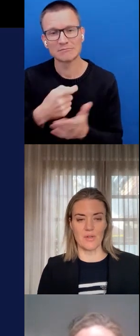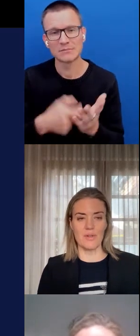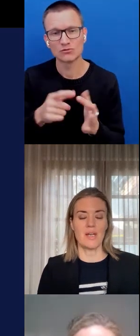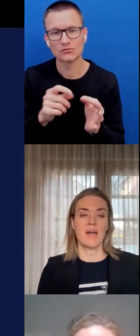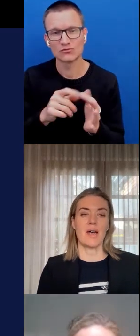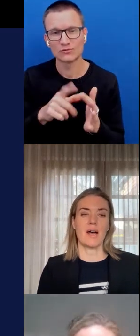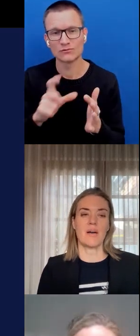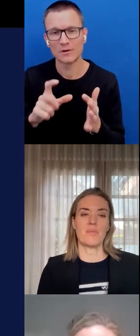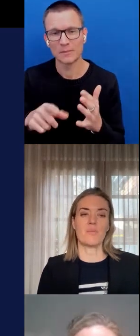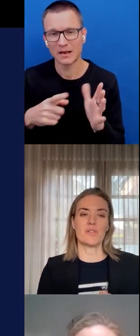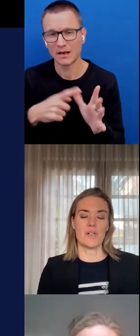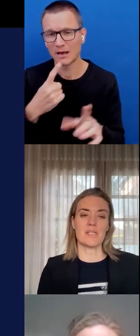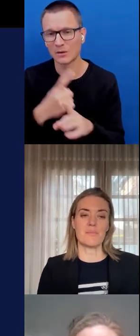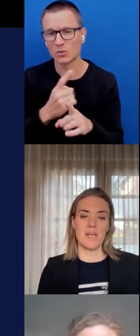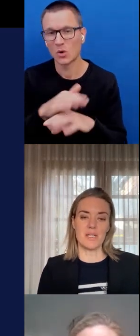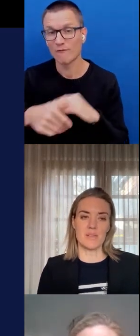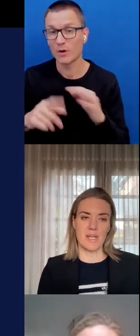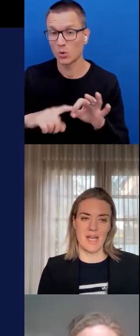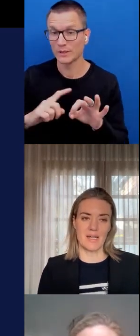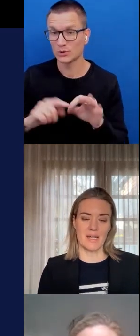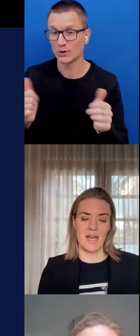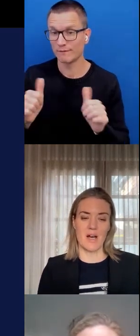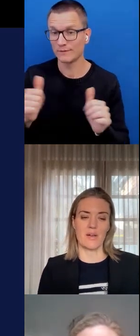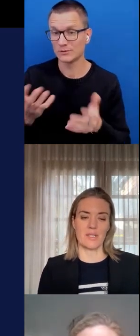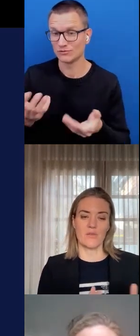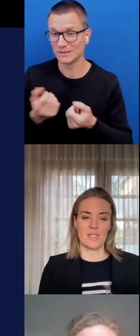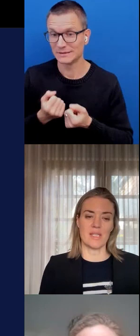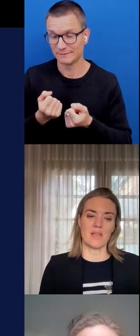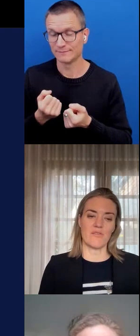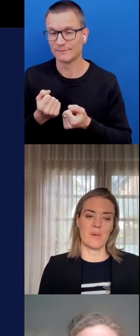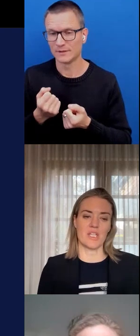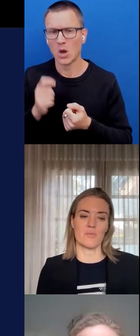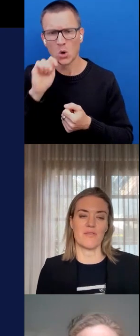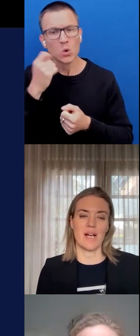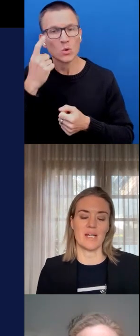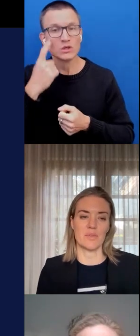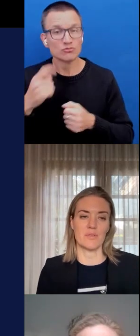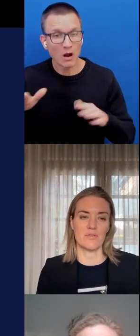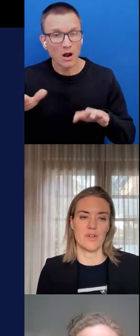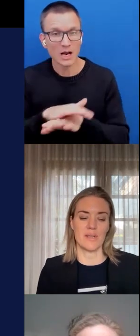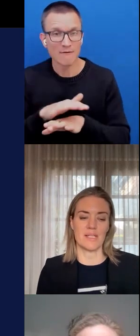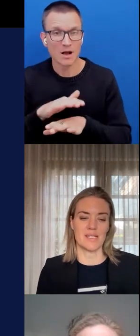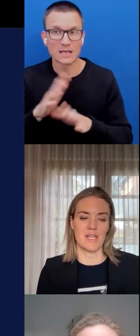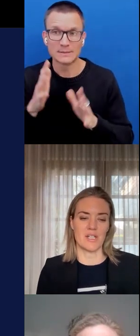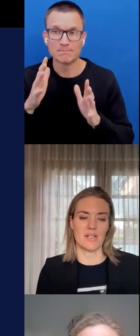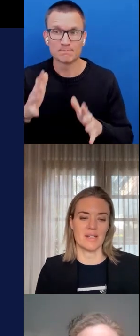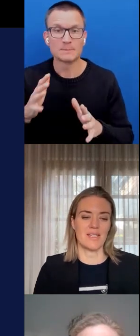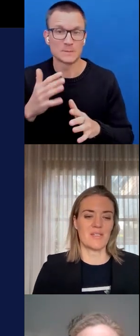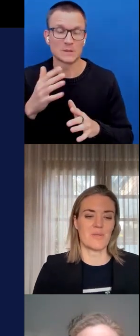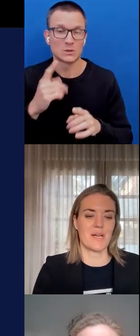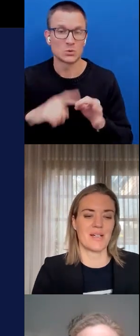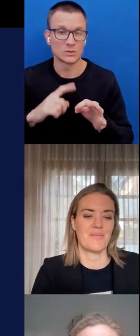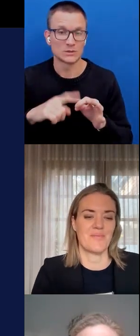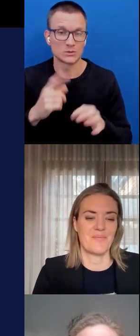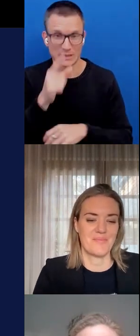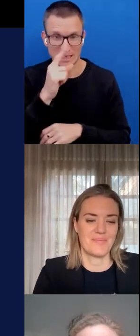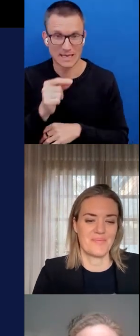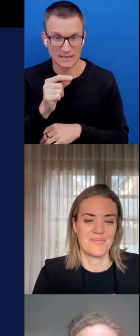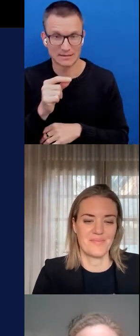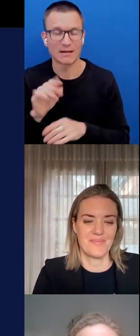those through, and we'll address as many as we can now, and then obviously the information will be available following this session. Thanks,